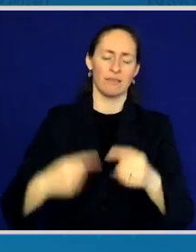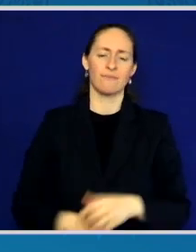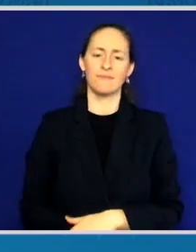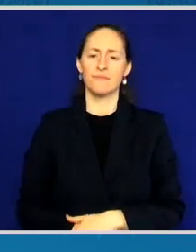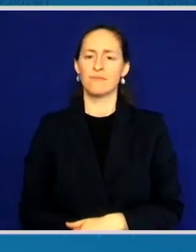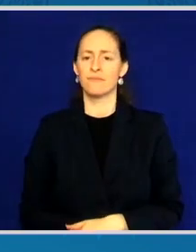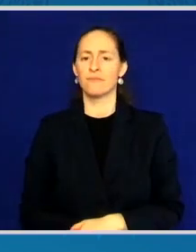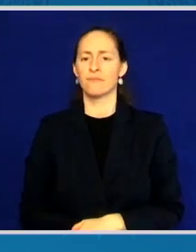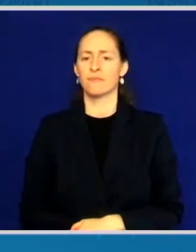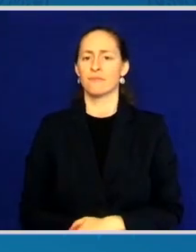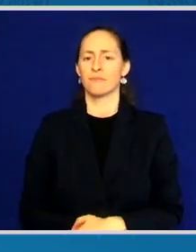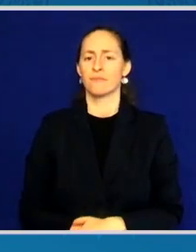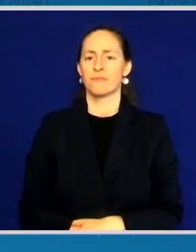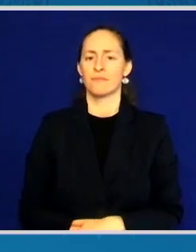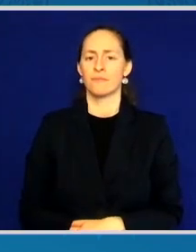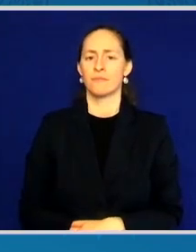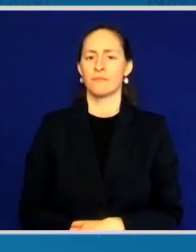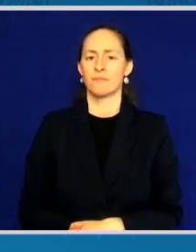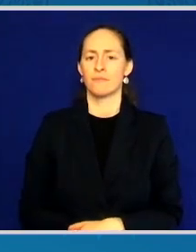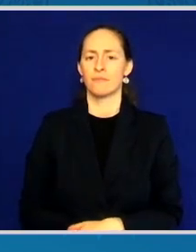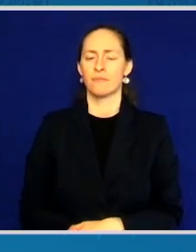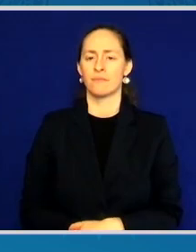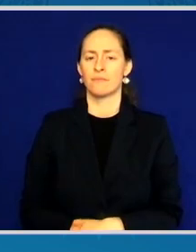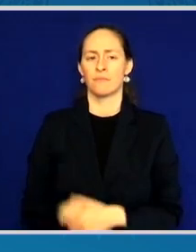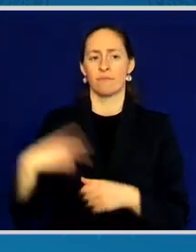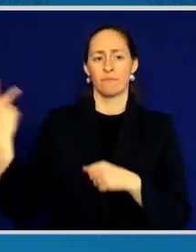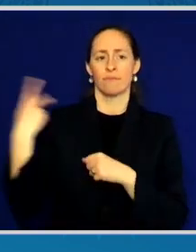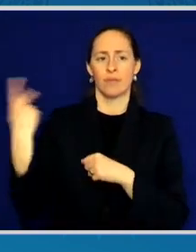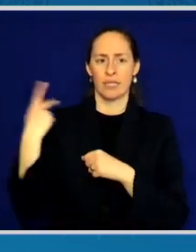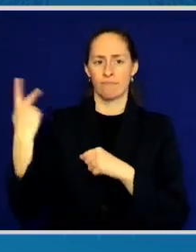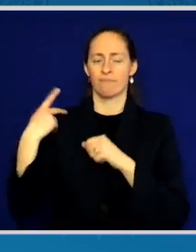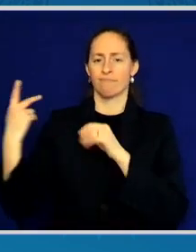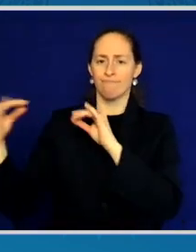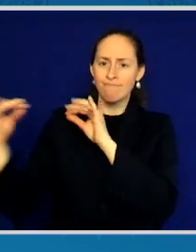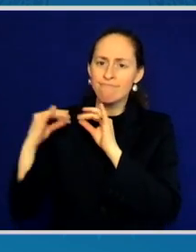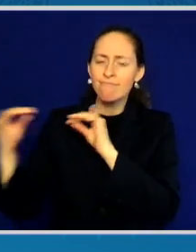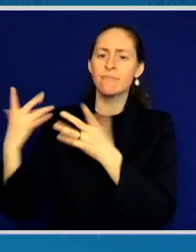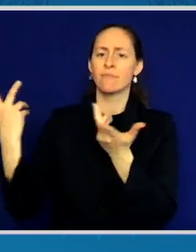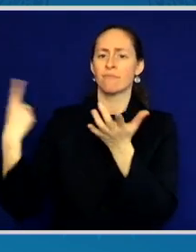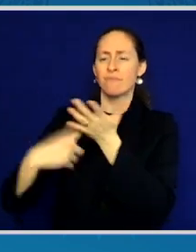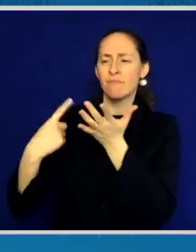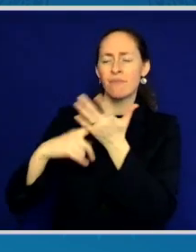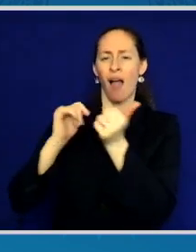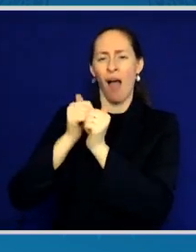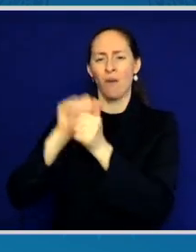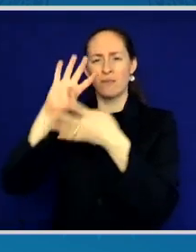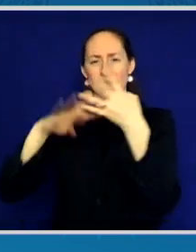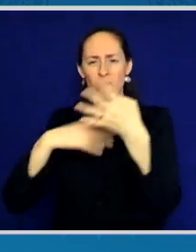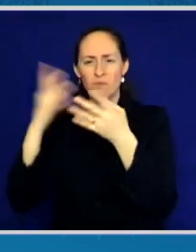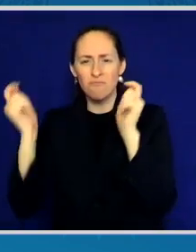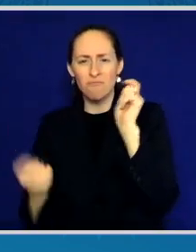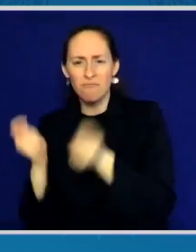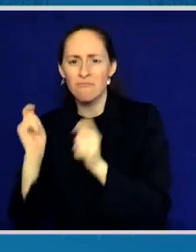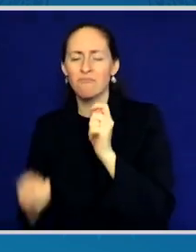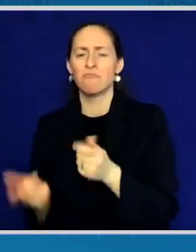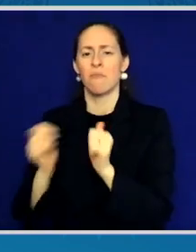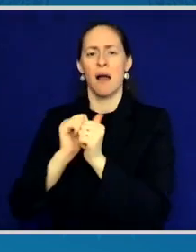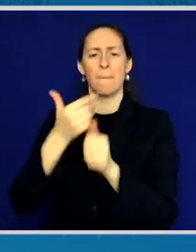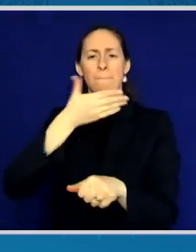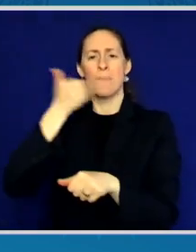Daryl and myself, we were sit down and worked on a lot of issues, scheduling, changing schedules, try to make it better for the employees. It's been a